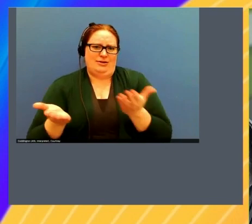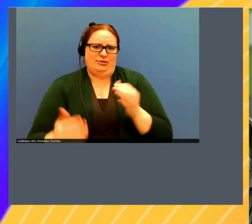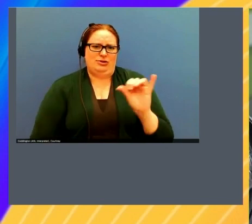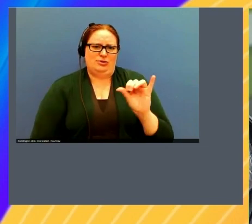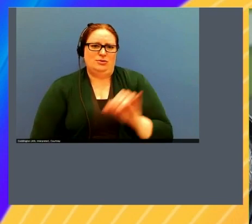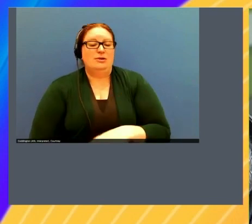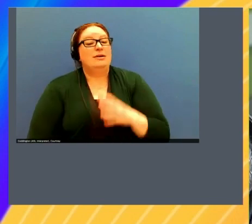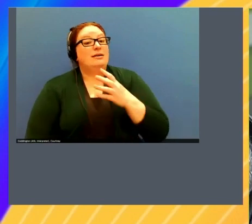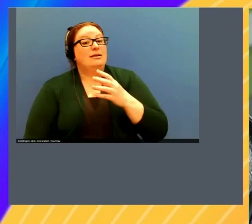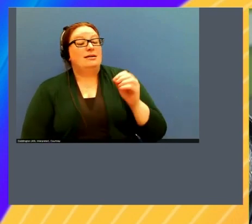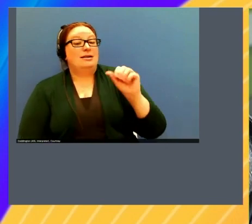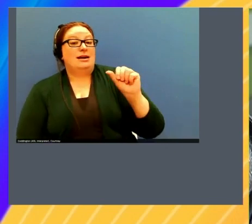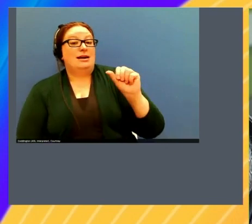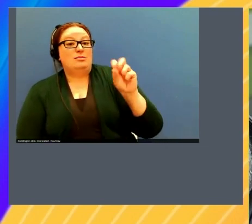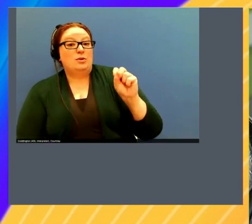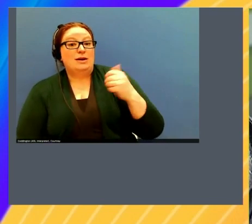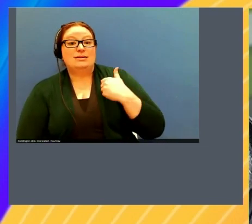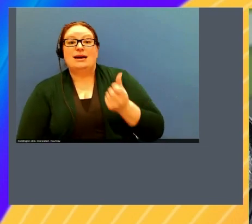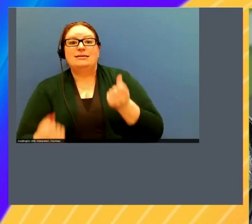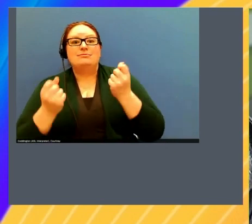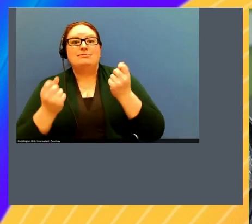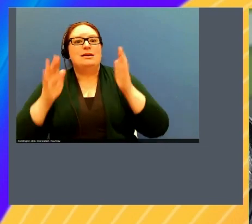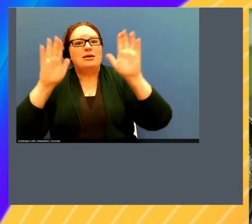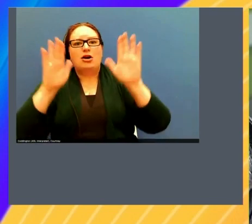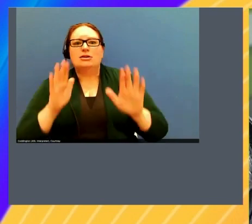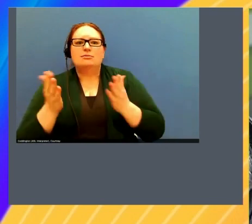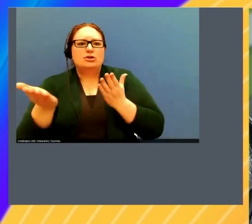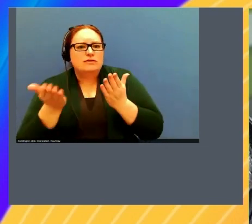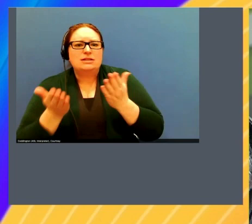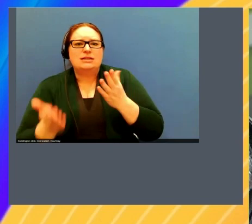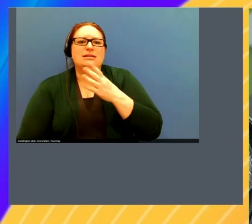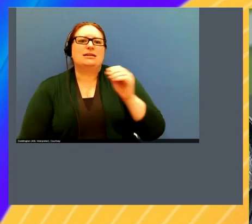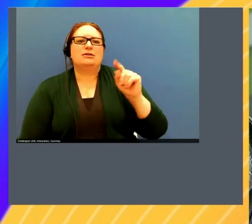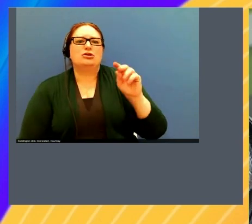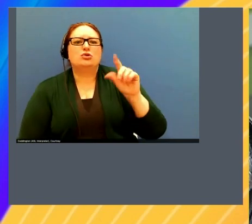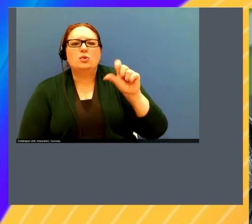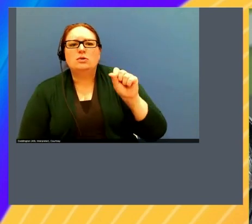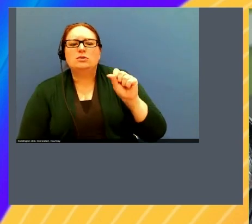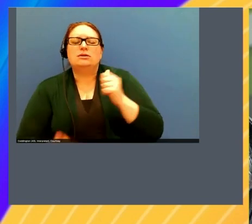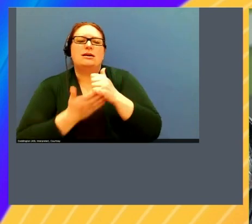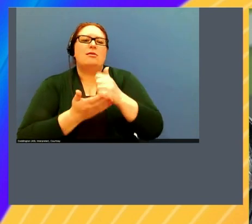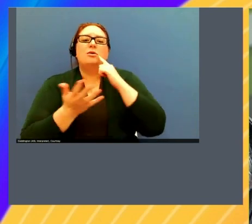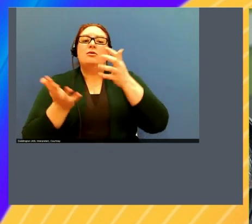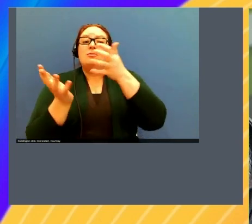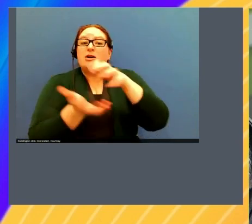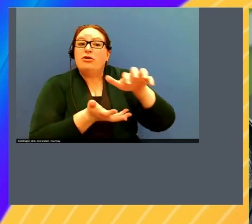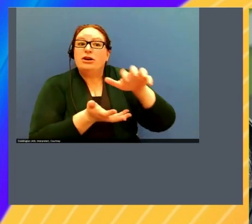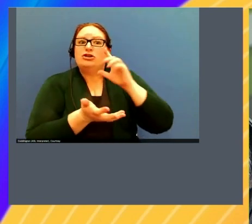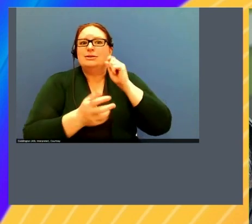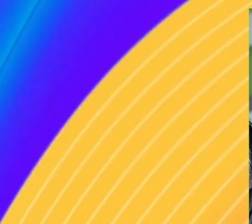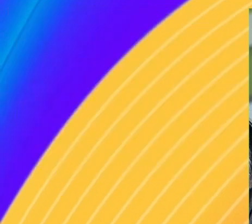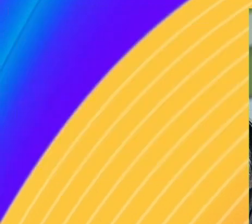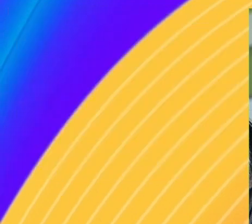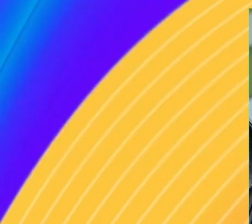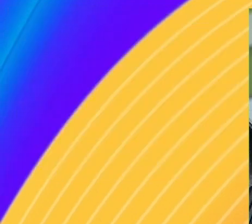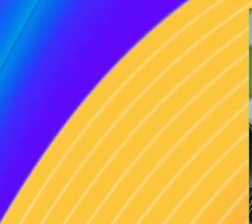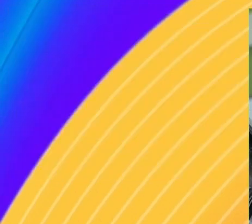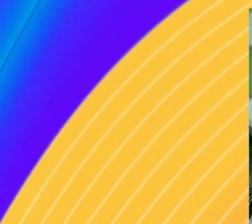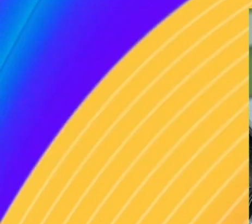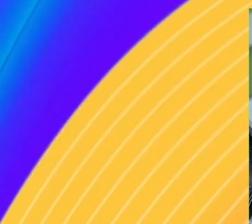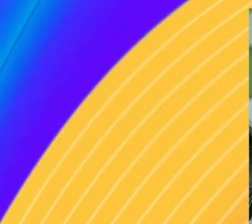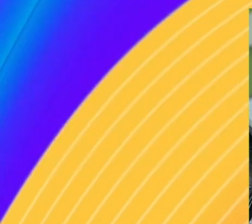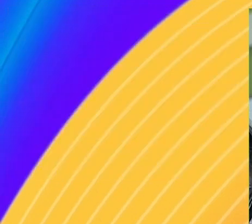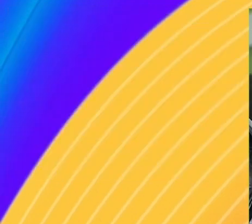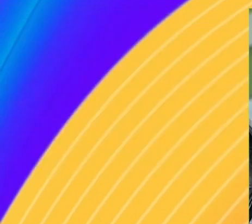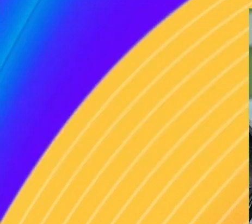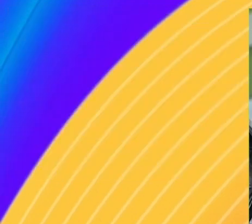AWS has lots of awesome services and tools to help with migrations and observability, and then we have our partners